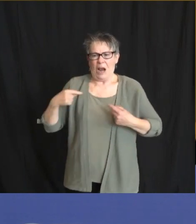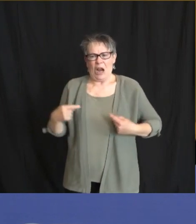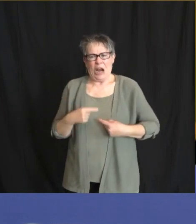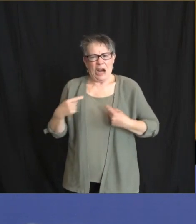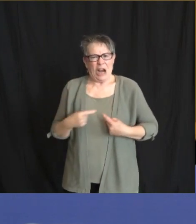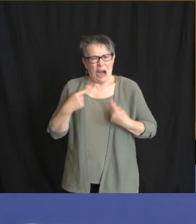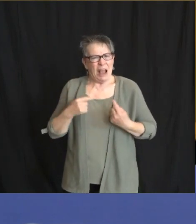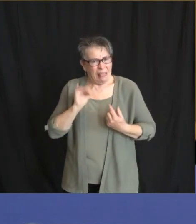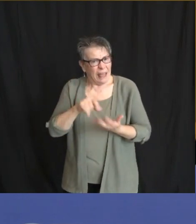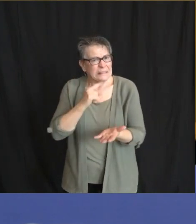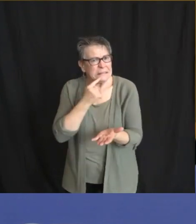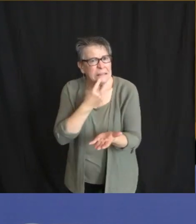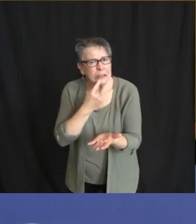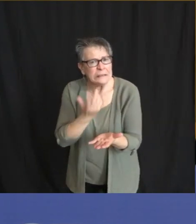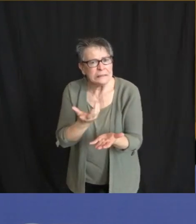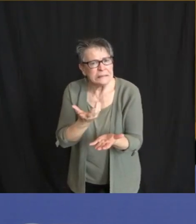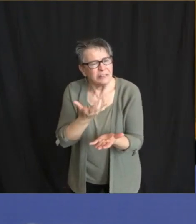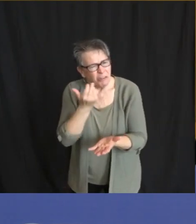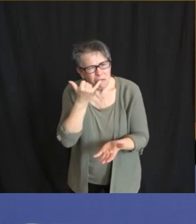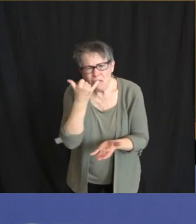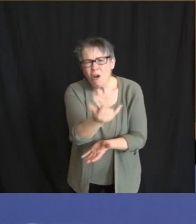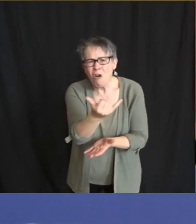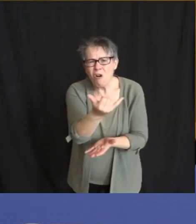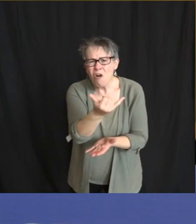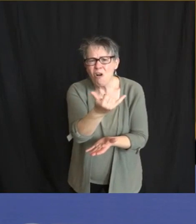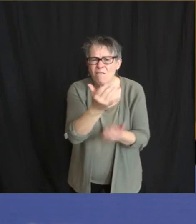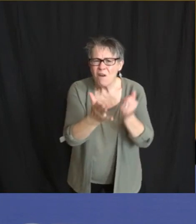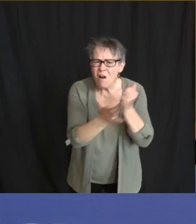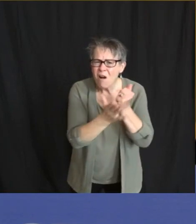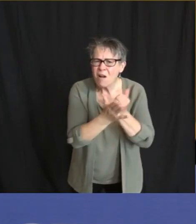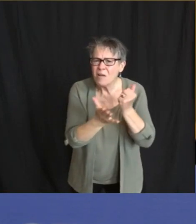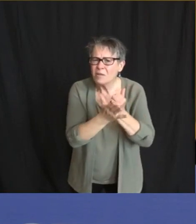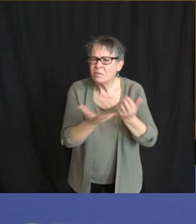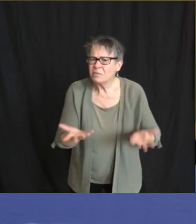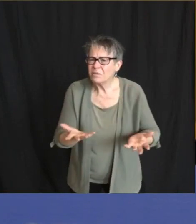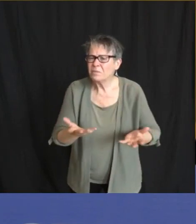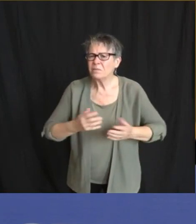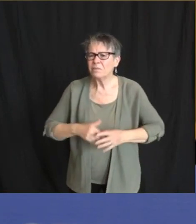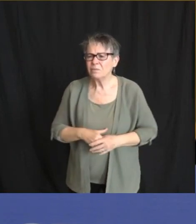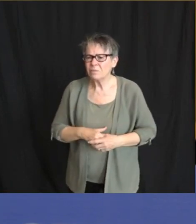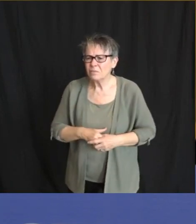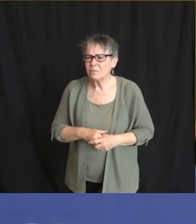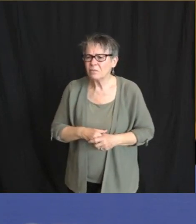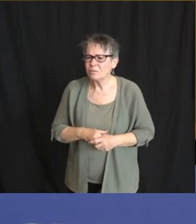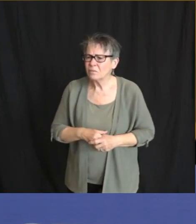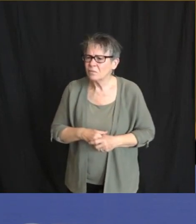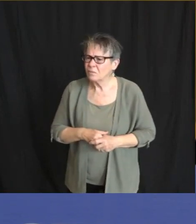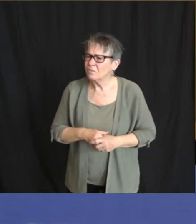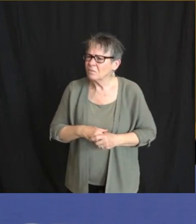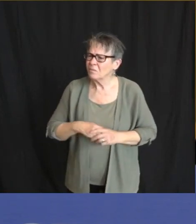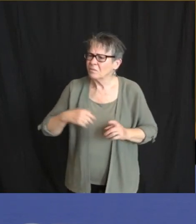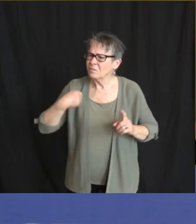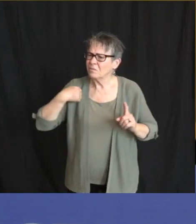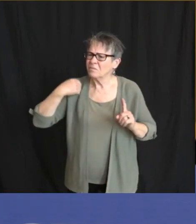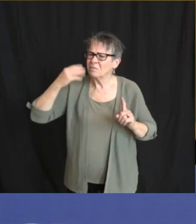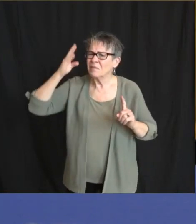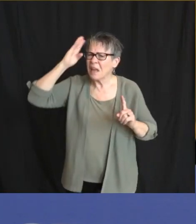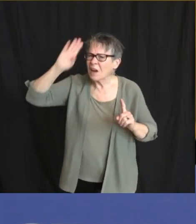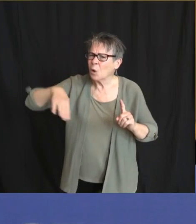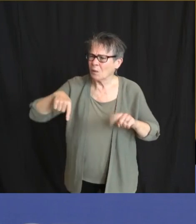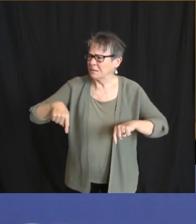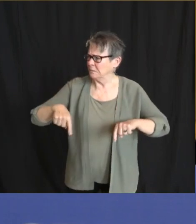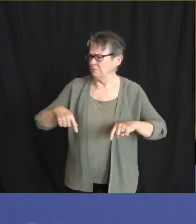this is an unprecedented pandemic that we're faced with, and I know that people may be fearful, wondering, is it safe